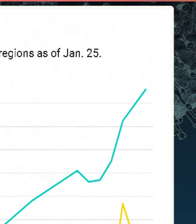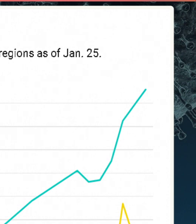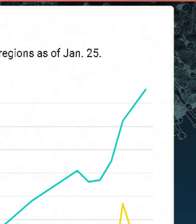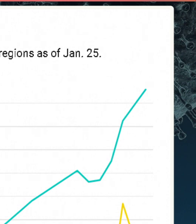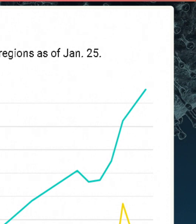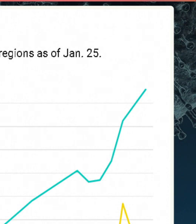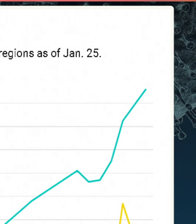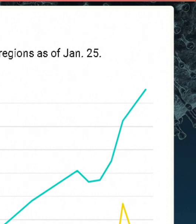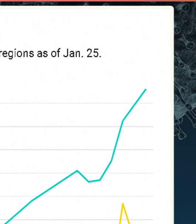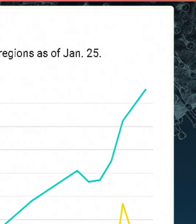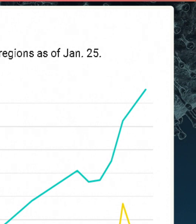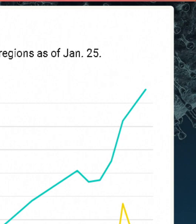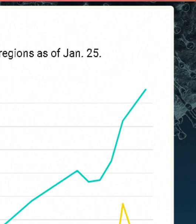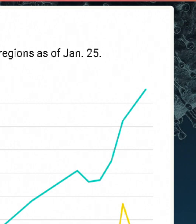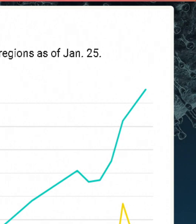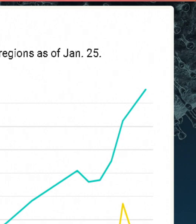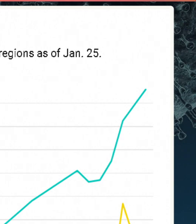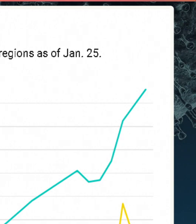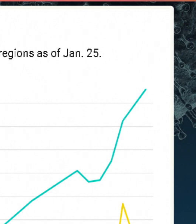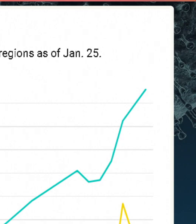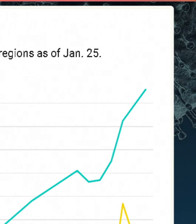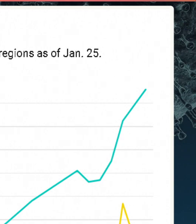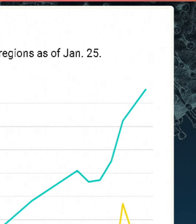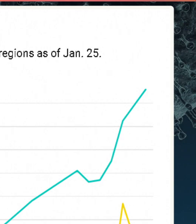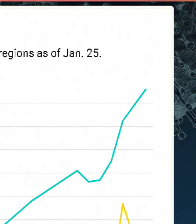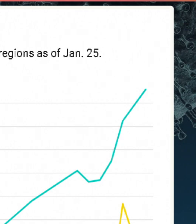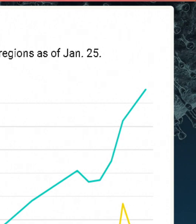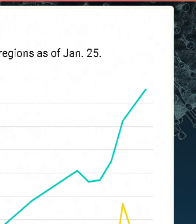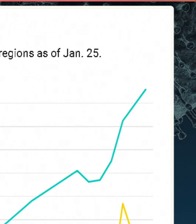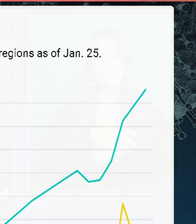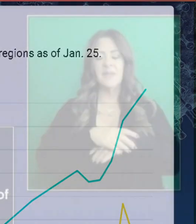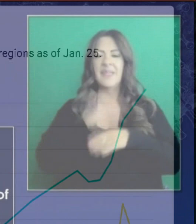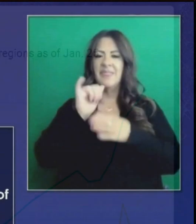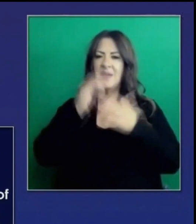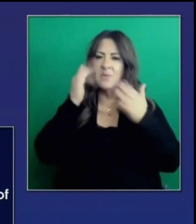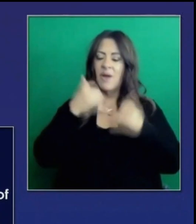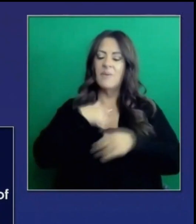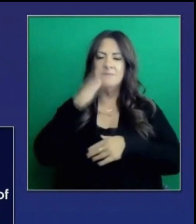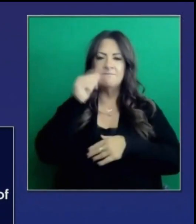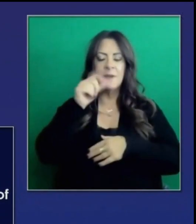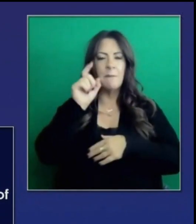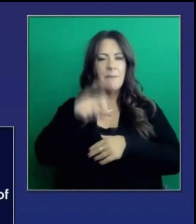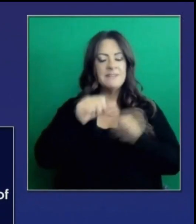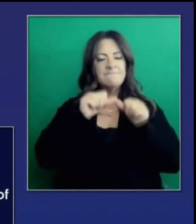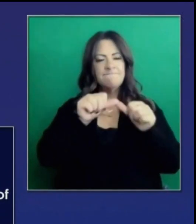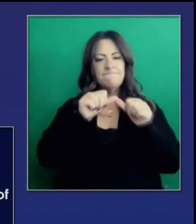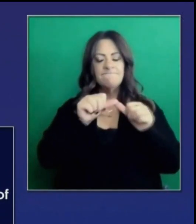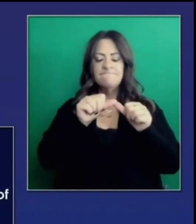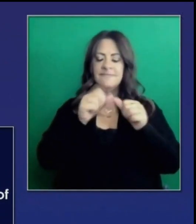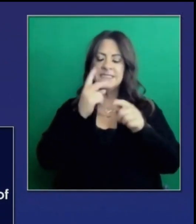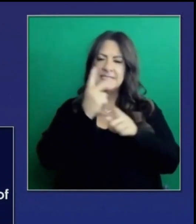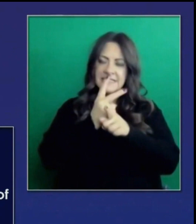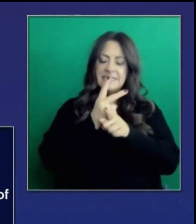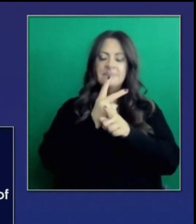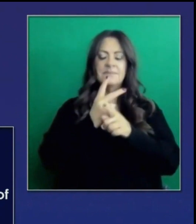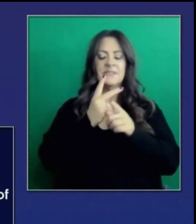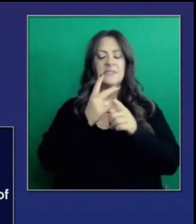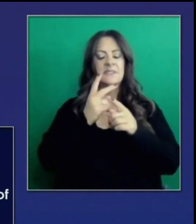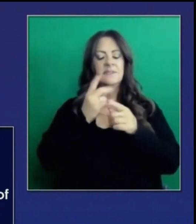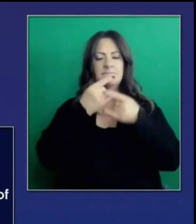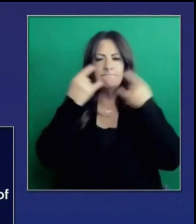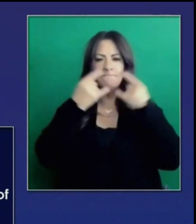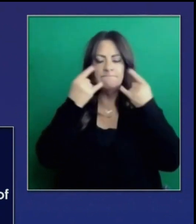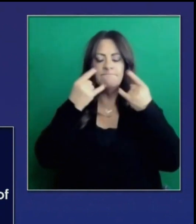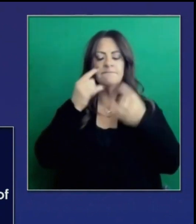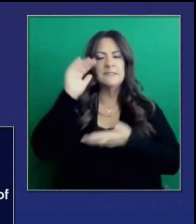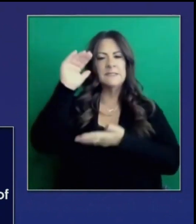in ICU admissions in the last 2 weeks. California currently ranks 26th in the nation